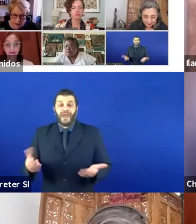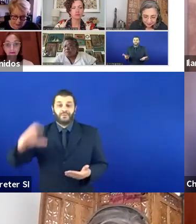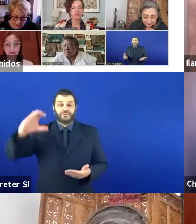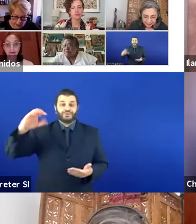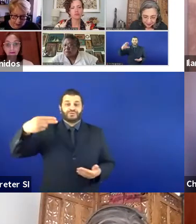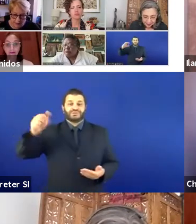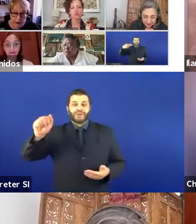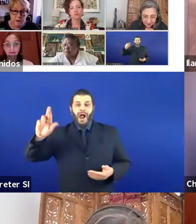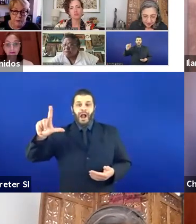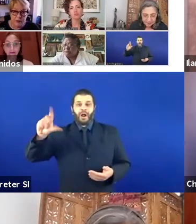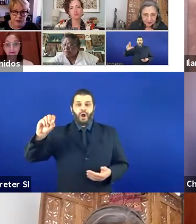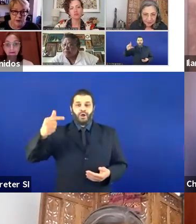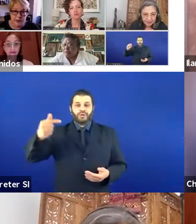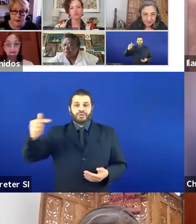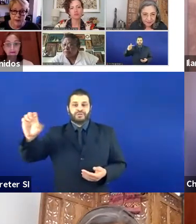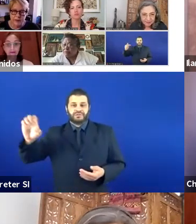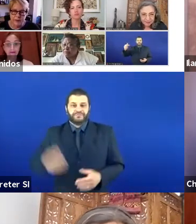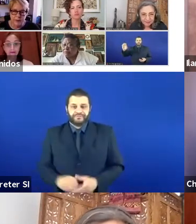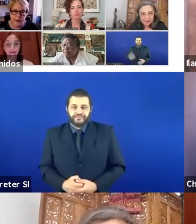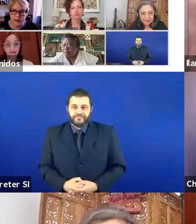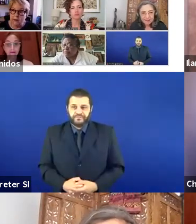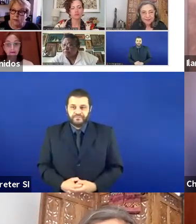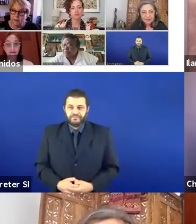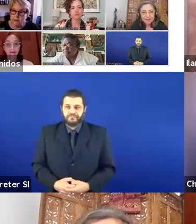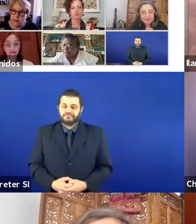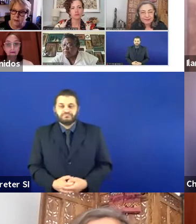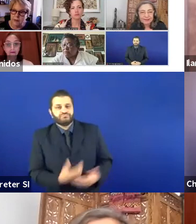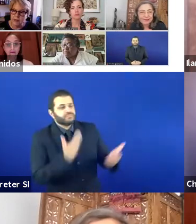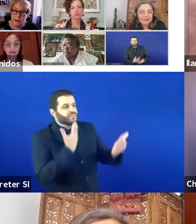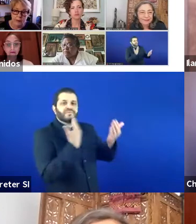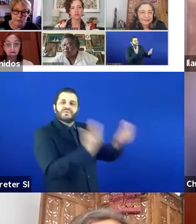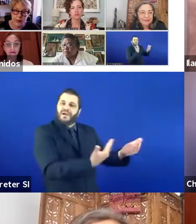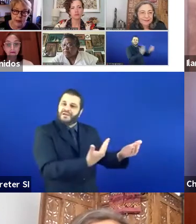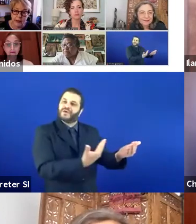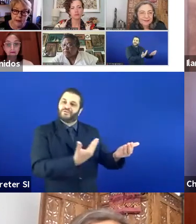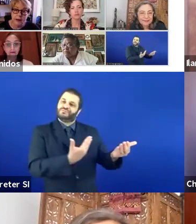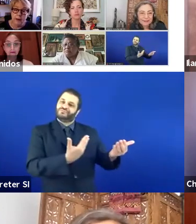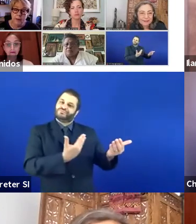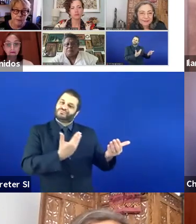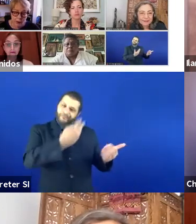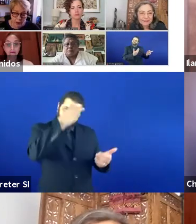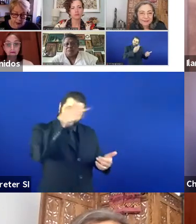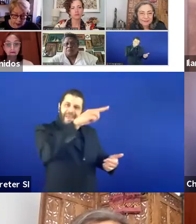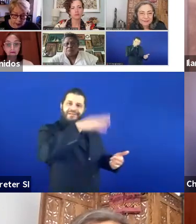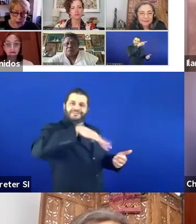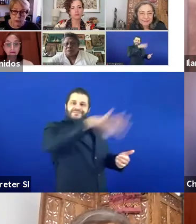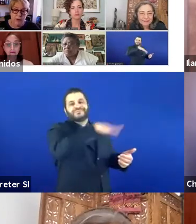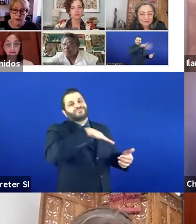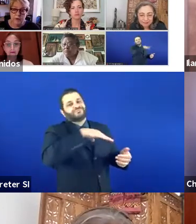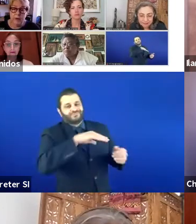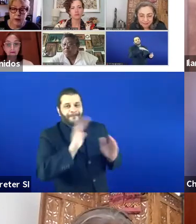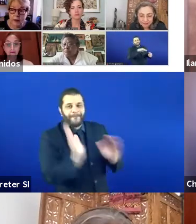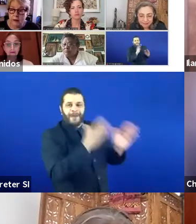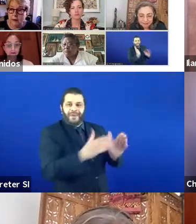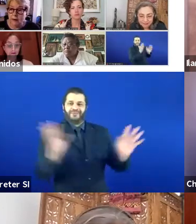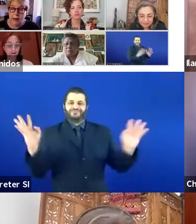I am glad to have participated in some of the planning for the Mexico City meeting. Well, I agree with